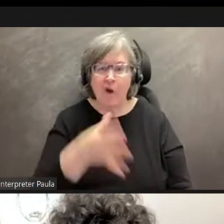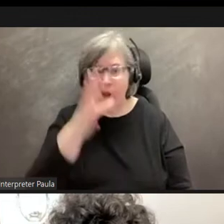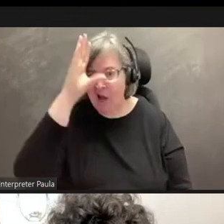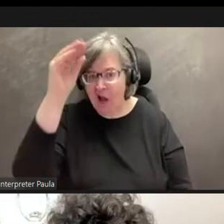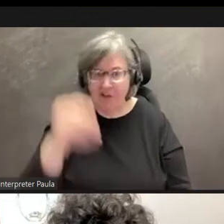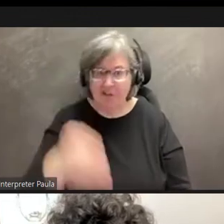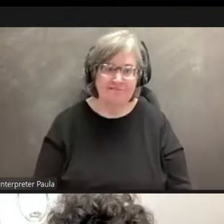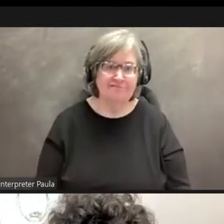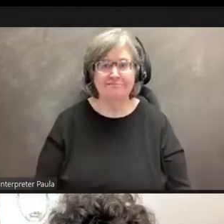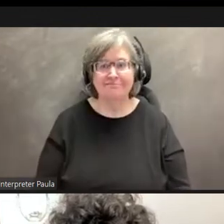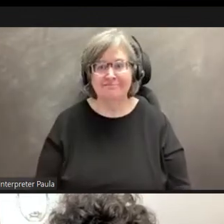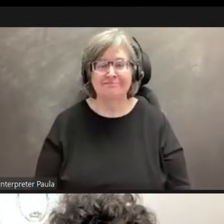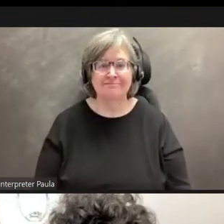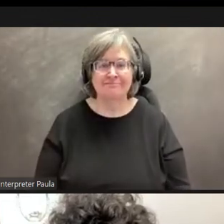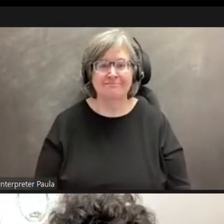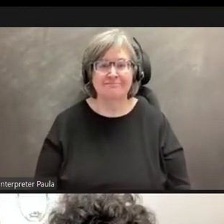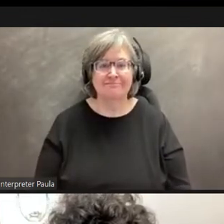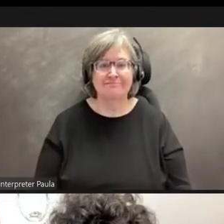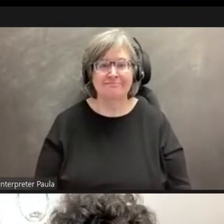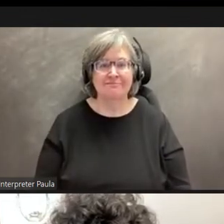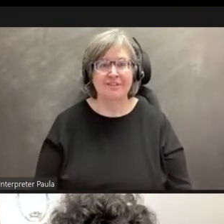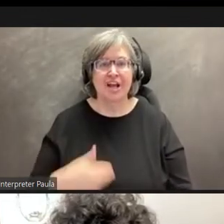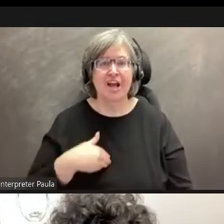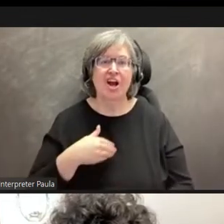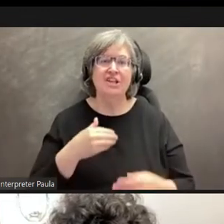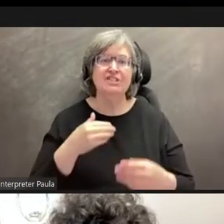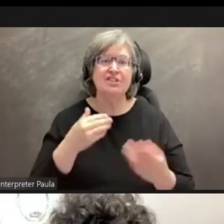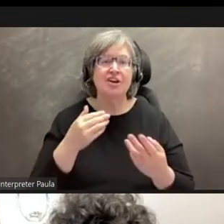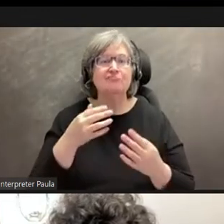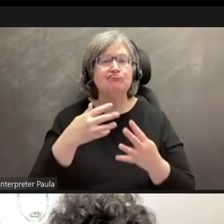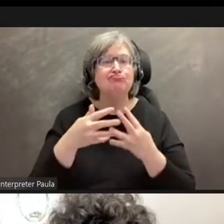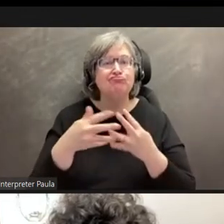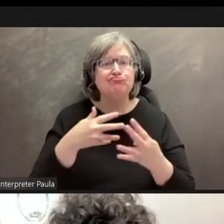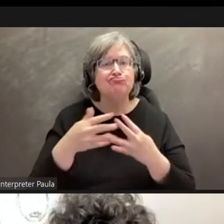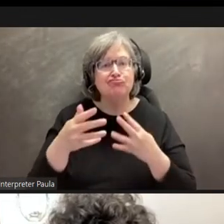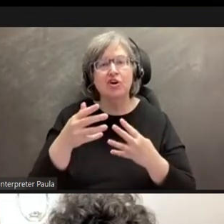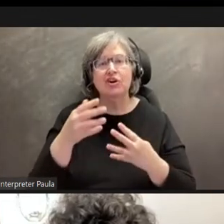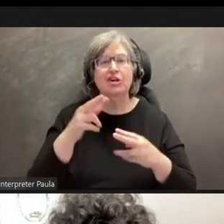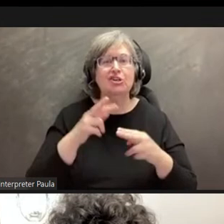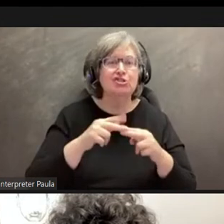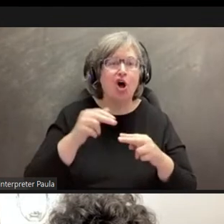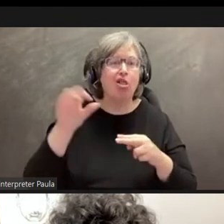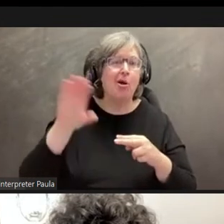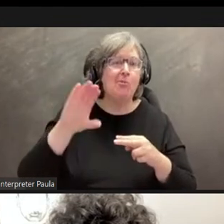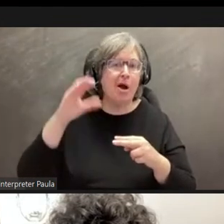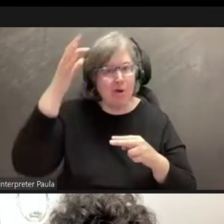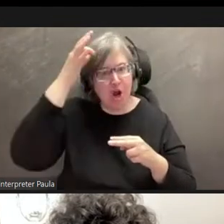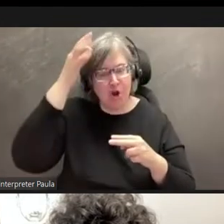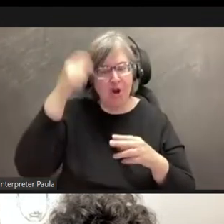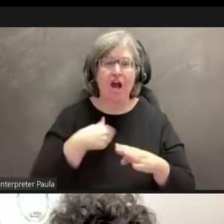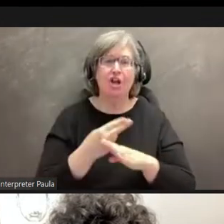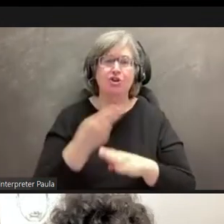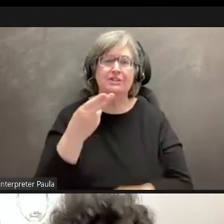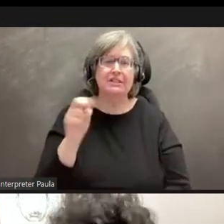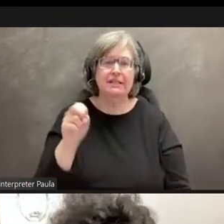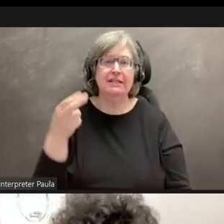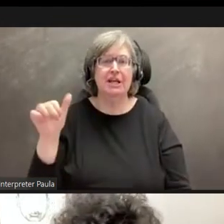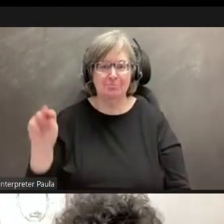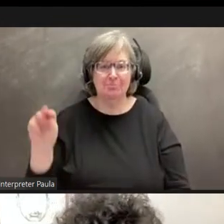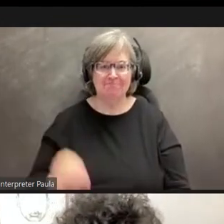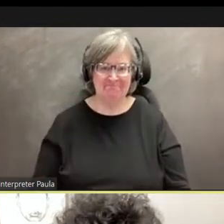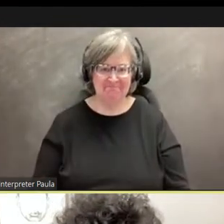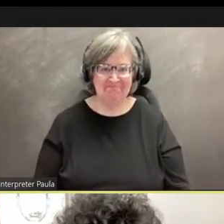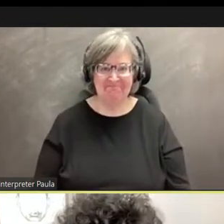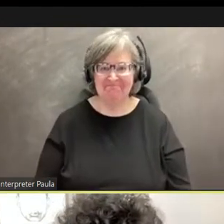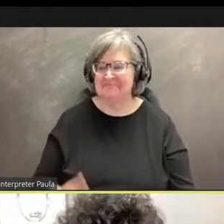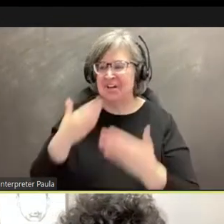who has salt and pepper hair. He, him are my pronouns.